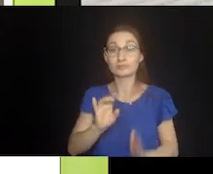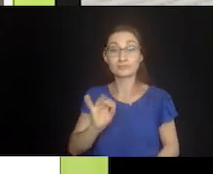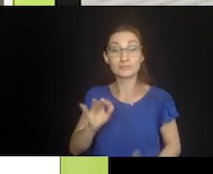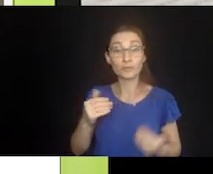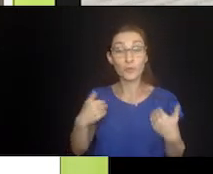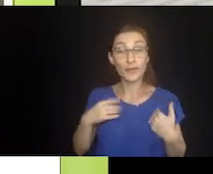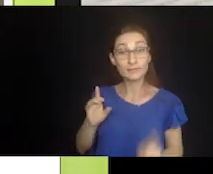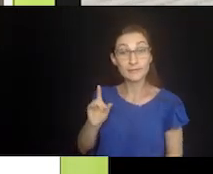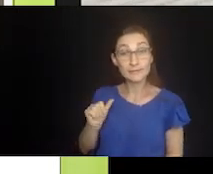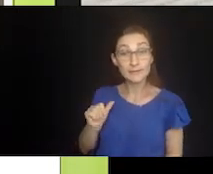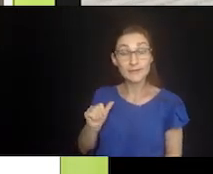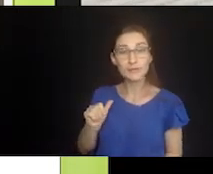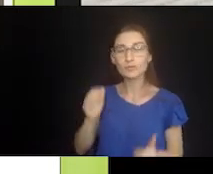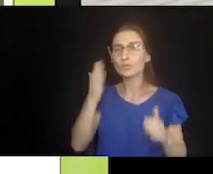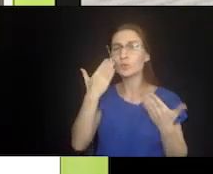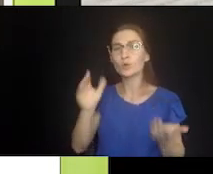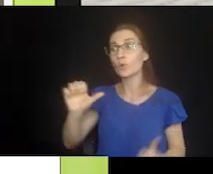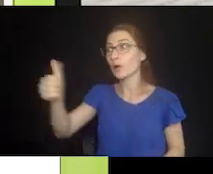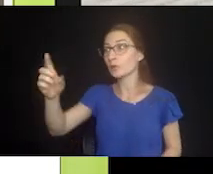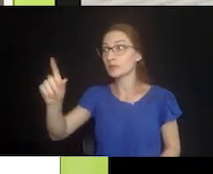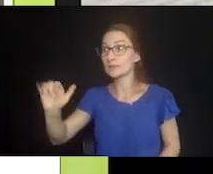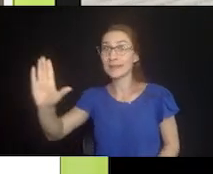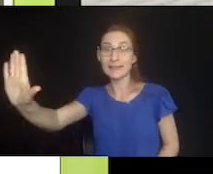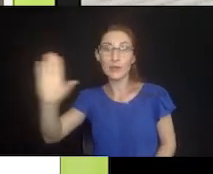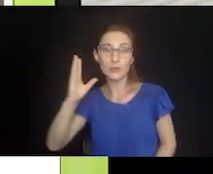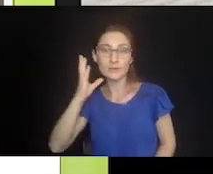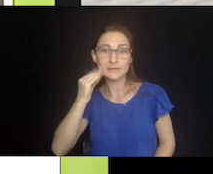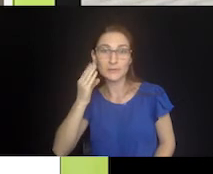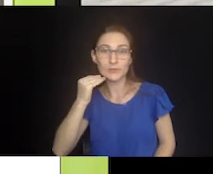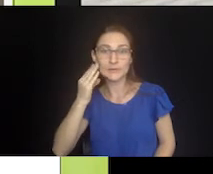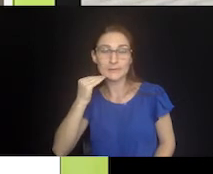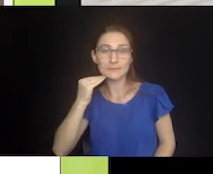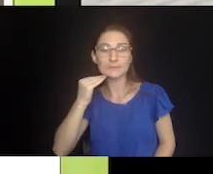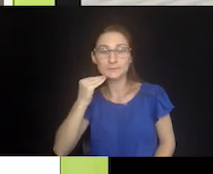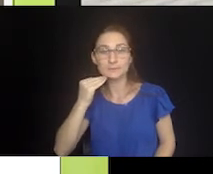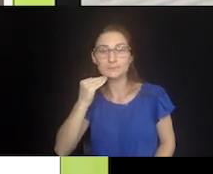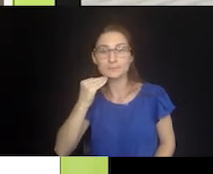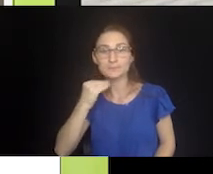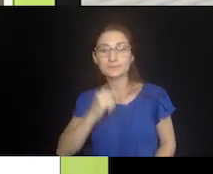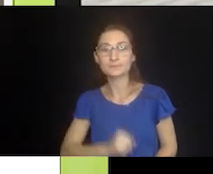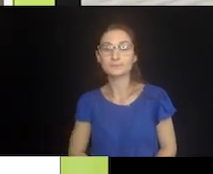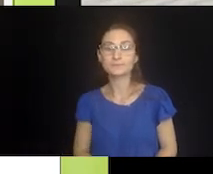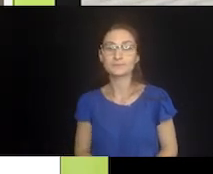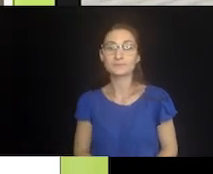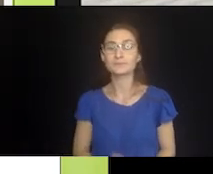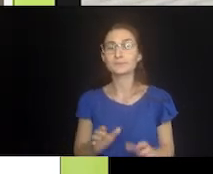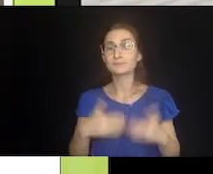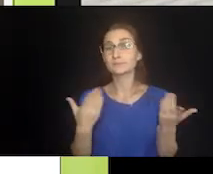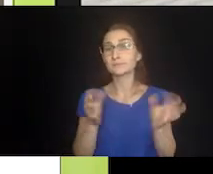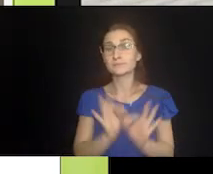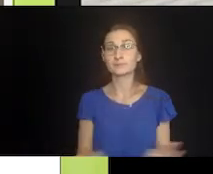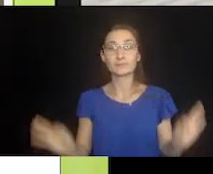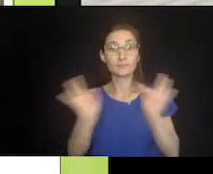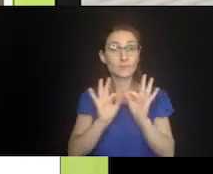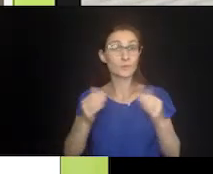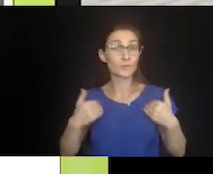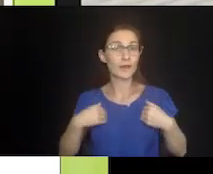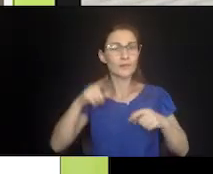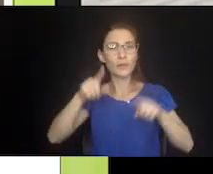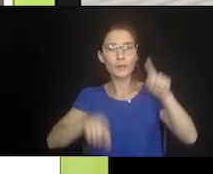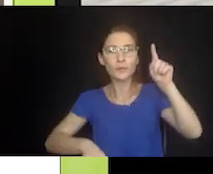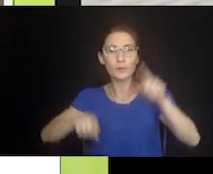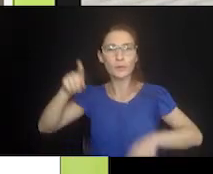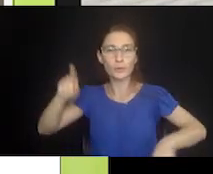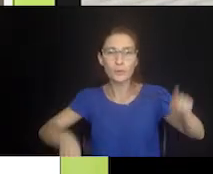you have a disability, you don't know what someone else is going through with a different disability.